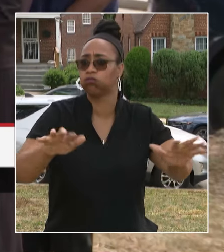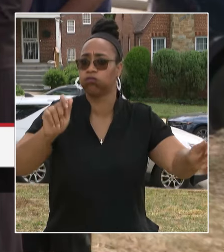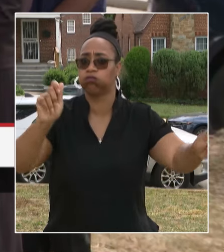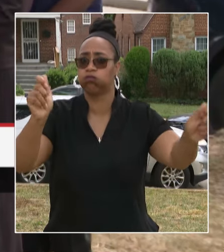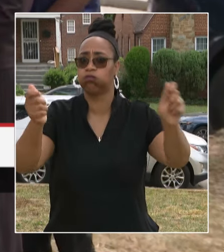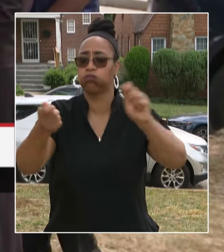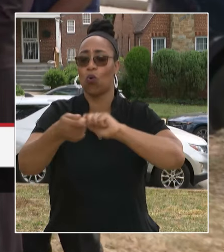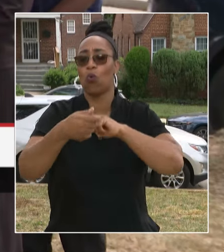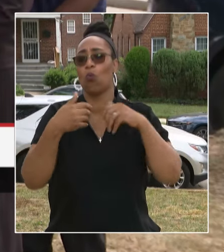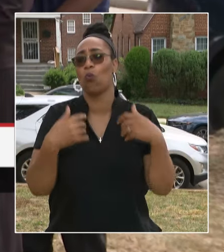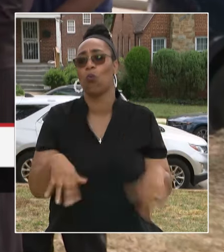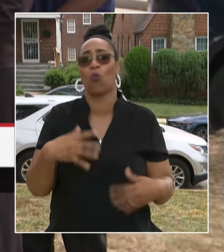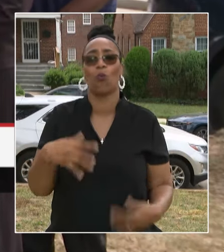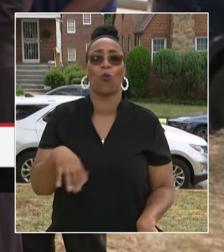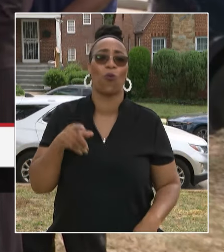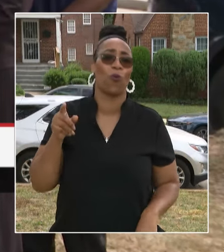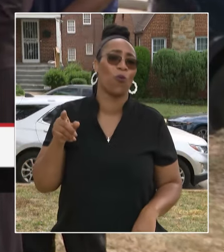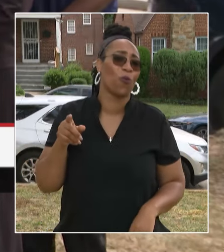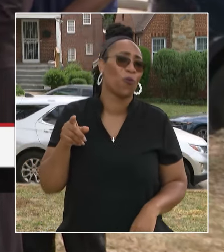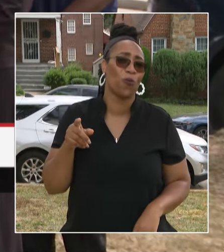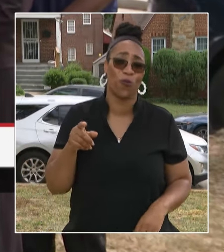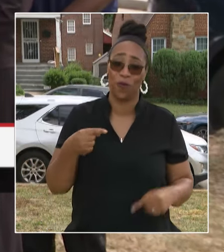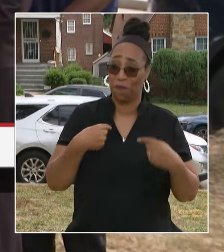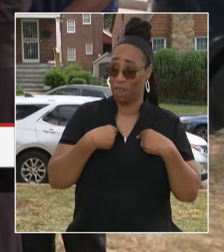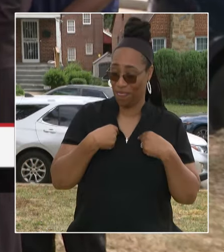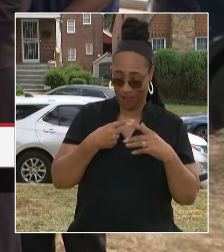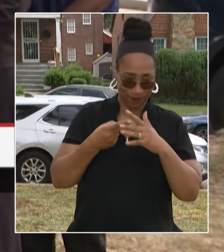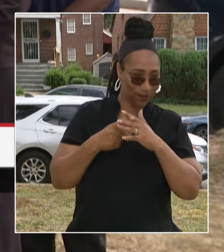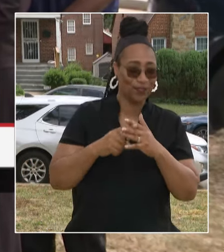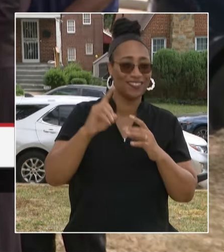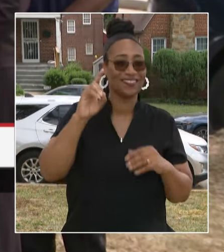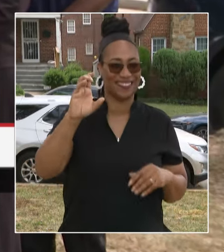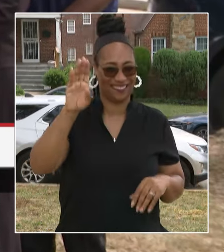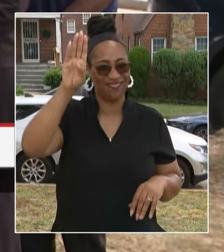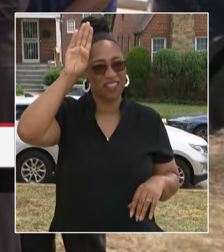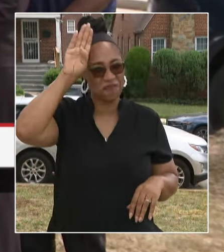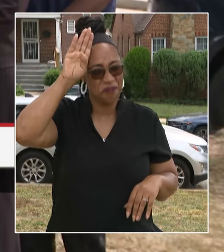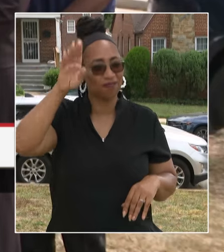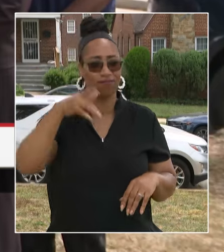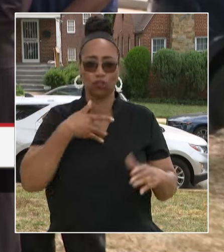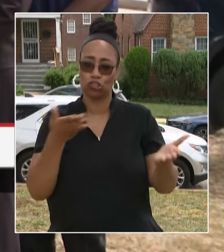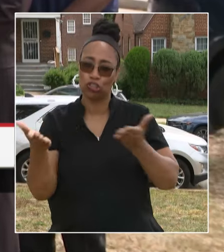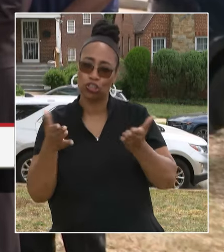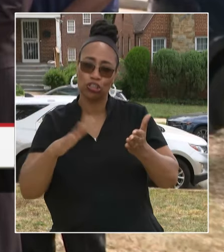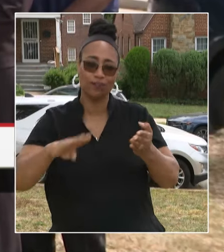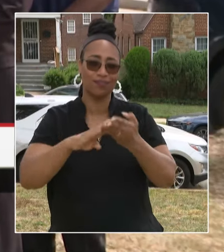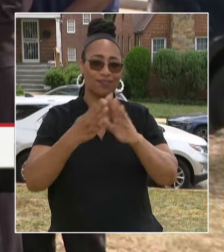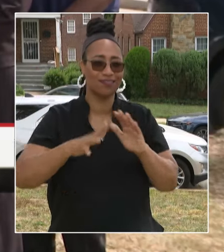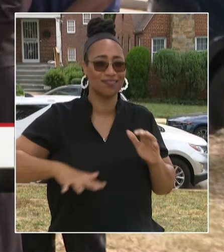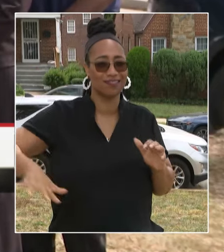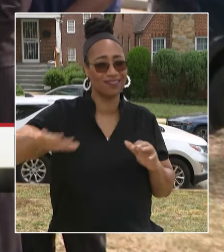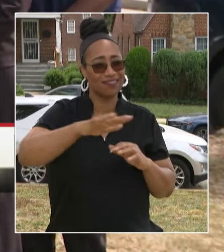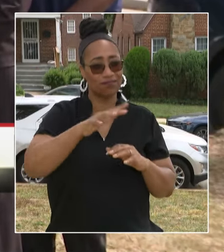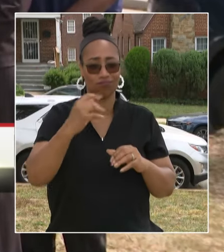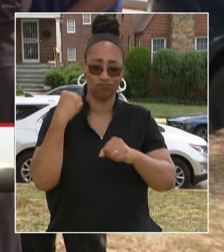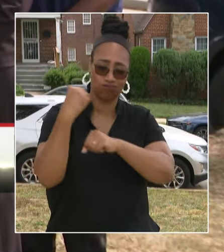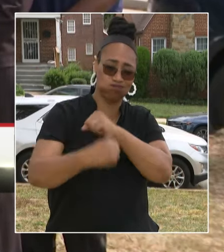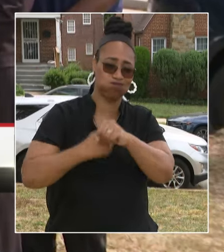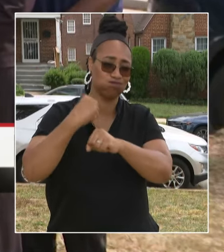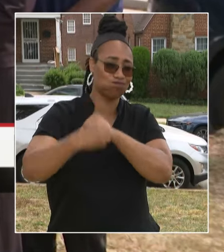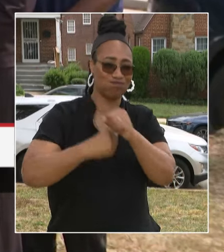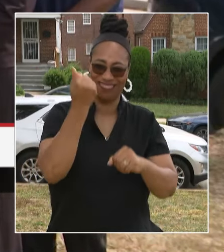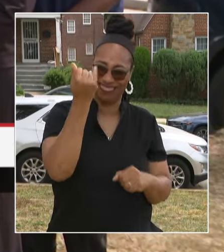Fire and Emergency Services Department. I worked this area for 18 years. There was a lot of things that was happening, but he looked at it and saw